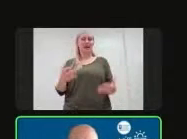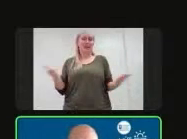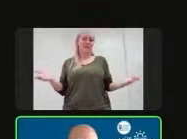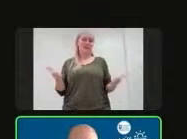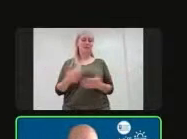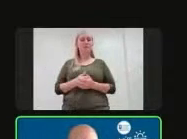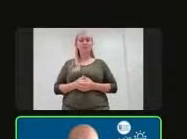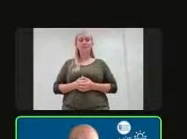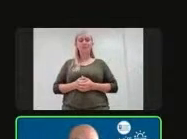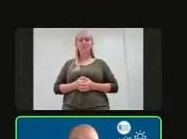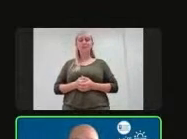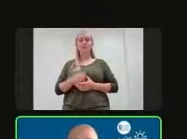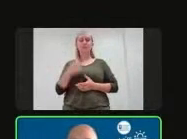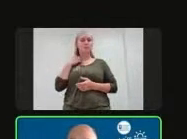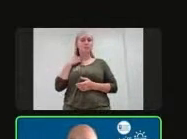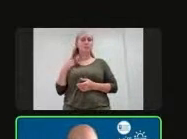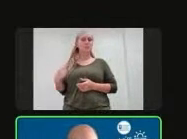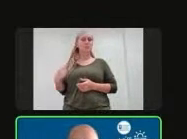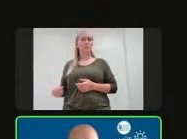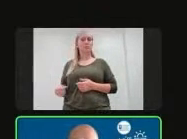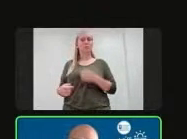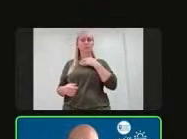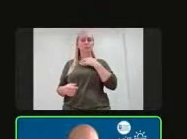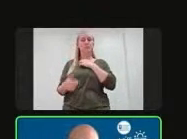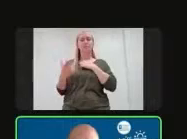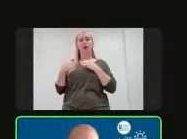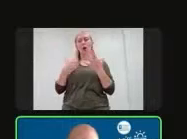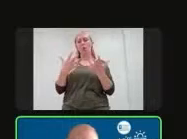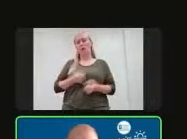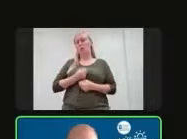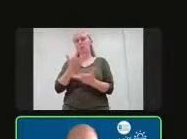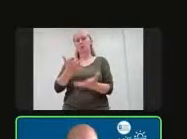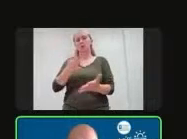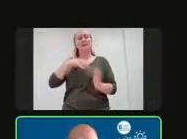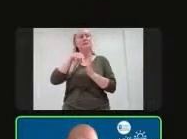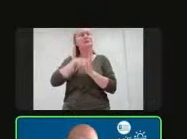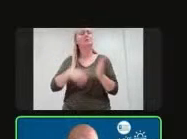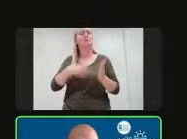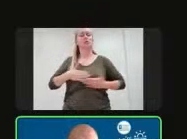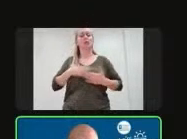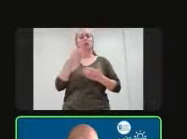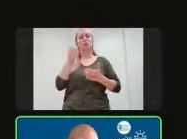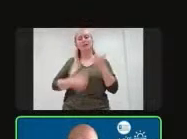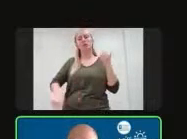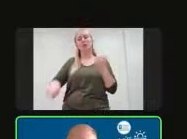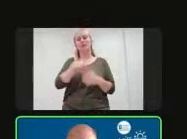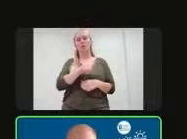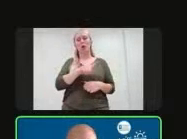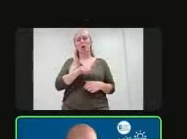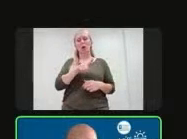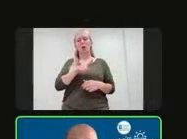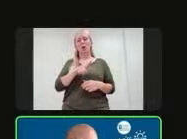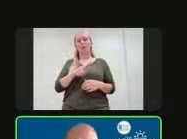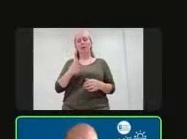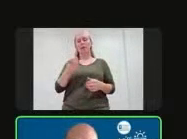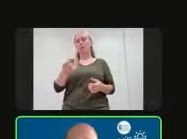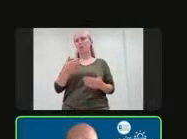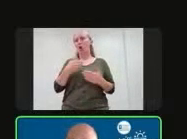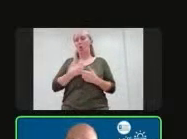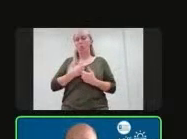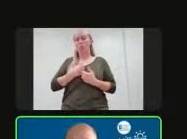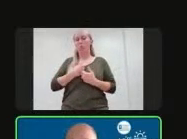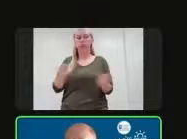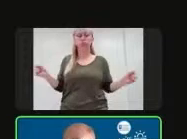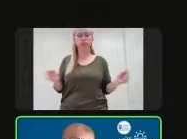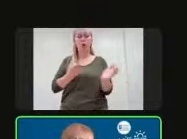to head. But I just want to express my deep appreciation to each of you being candid, leaning in,